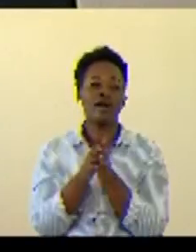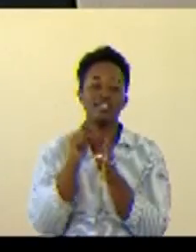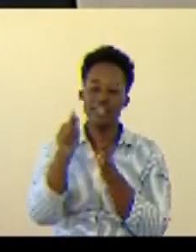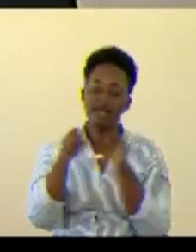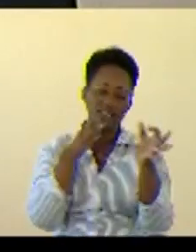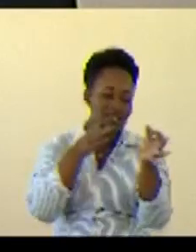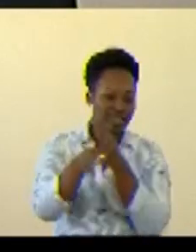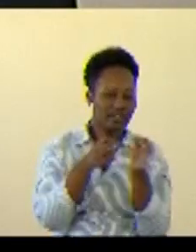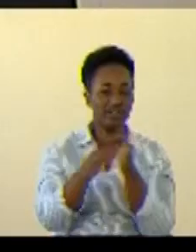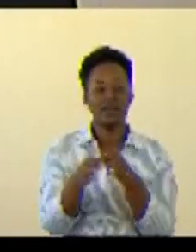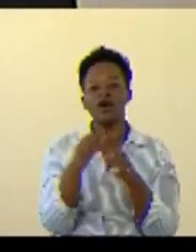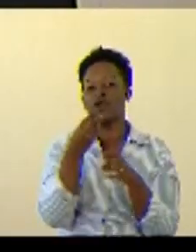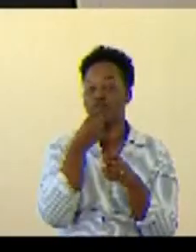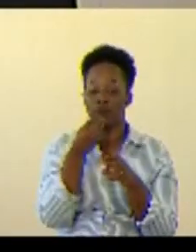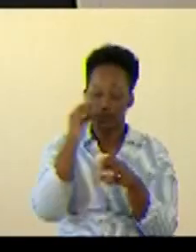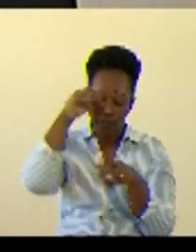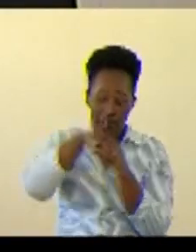the food contains starch?